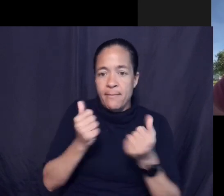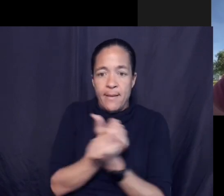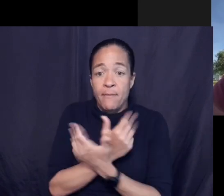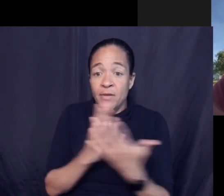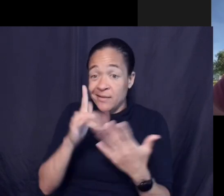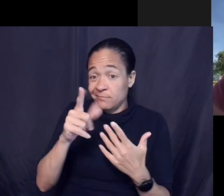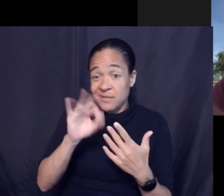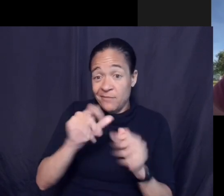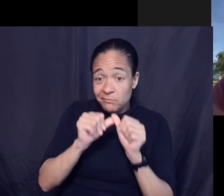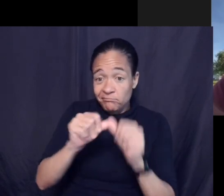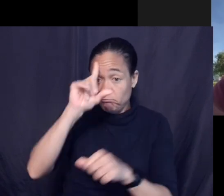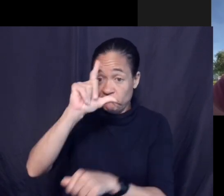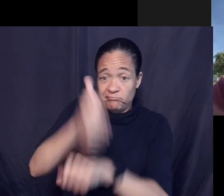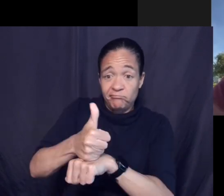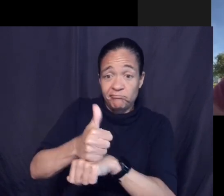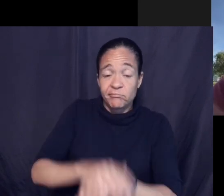that mentality.